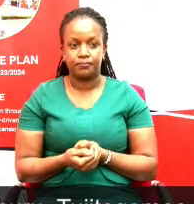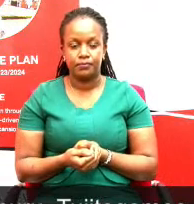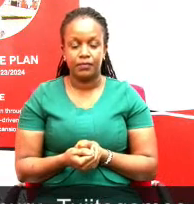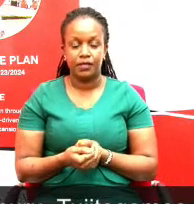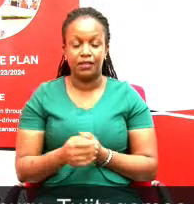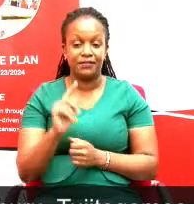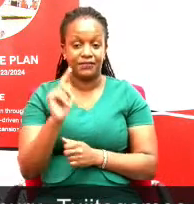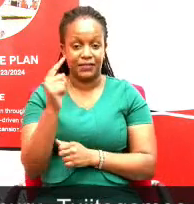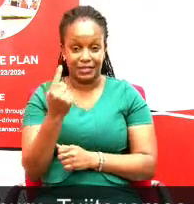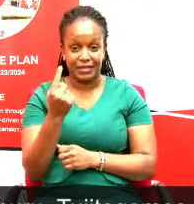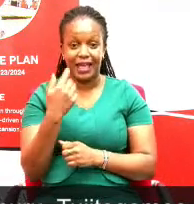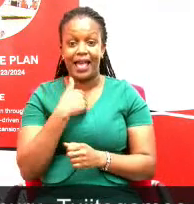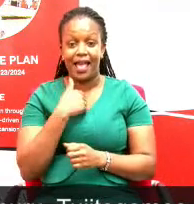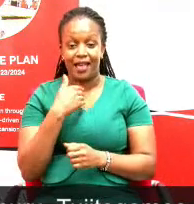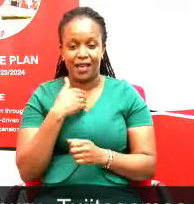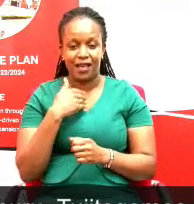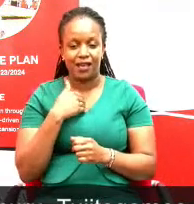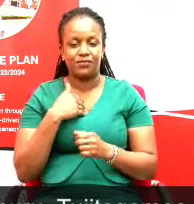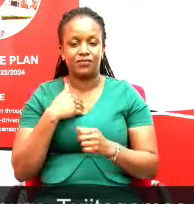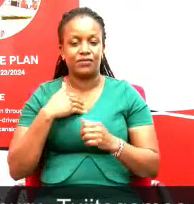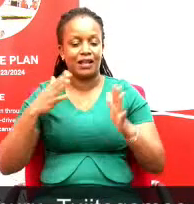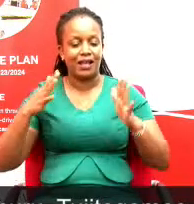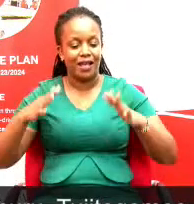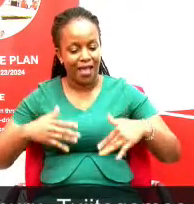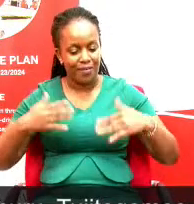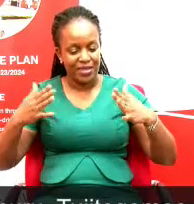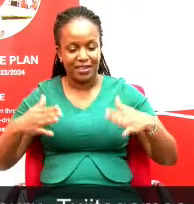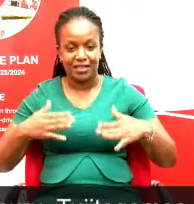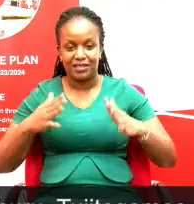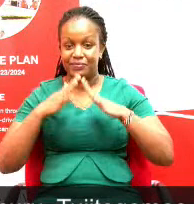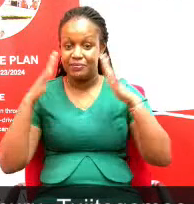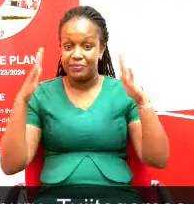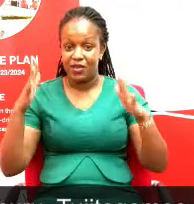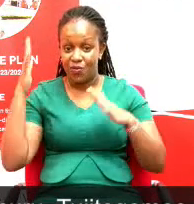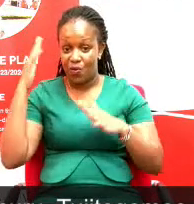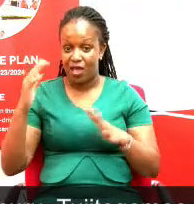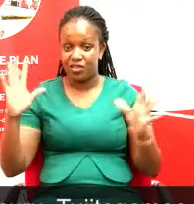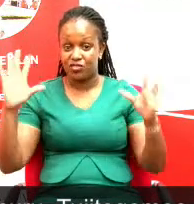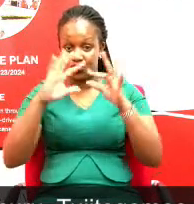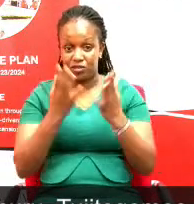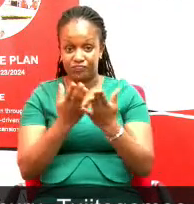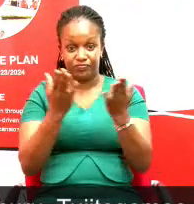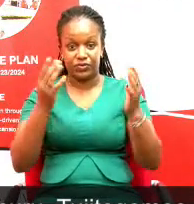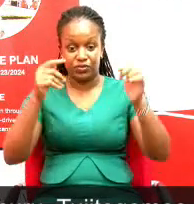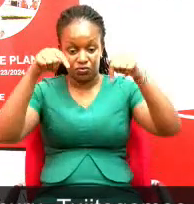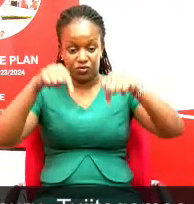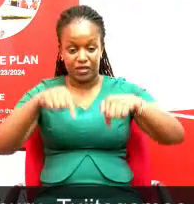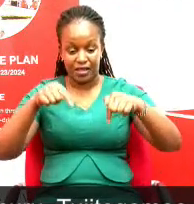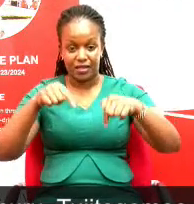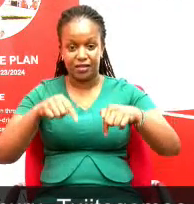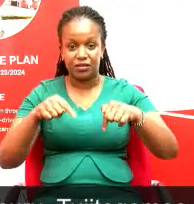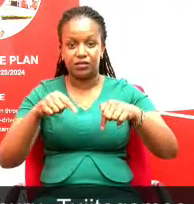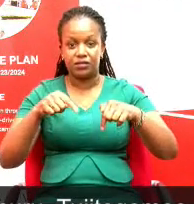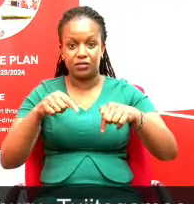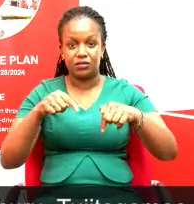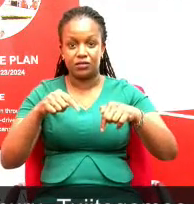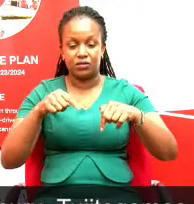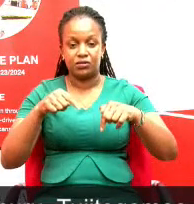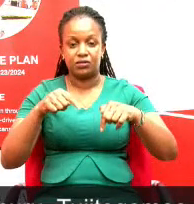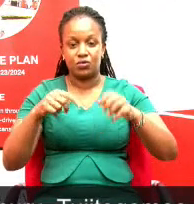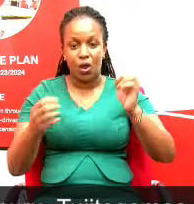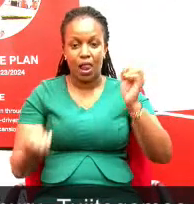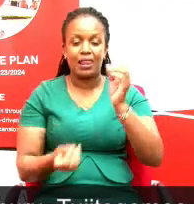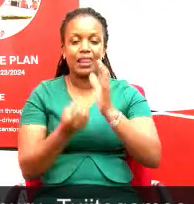Foremost, it gives me great pleasure to join you today to preside over the official launch of the Kenya Revenue Authority 8th